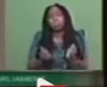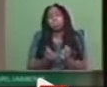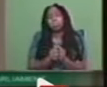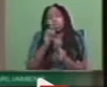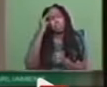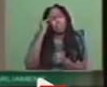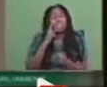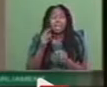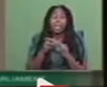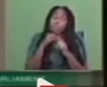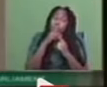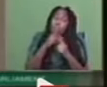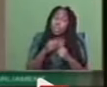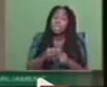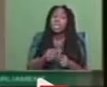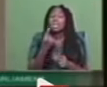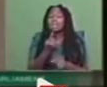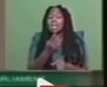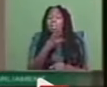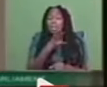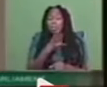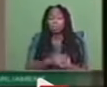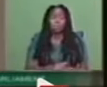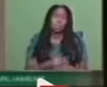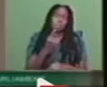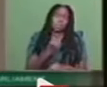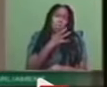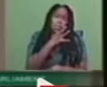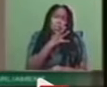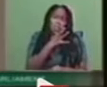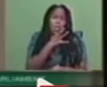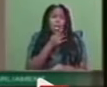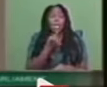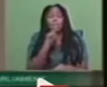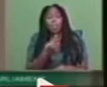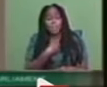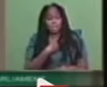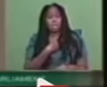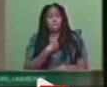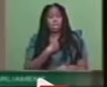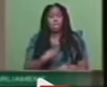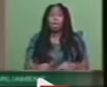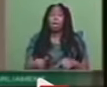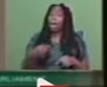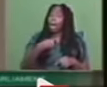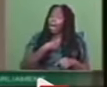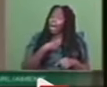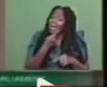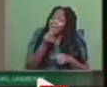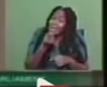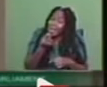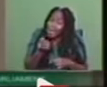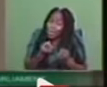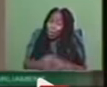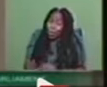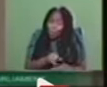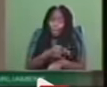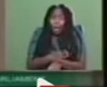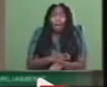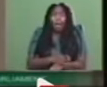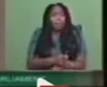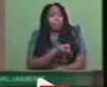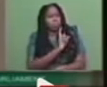she was threatened with being fired because she took time to go to a primary school to receive her child's hard copy